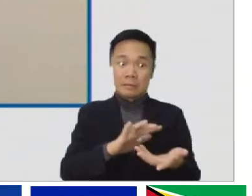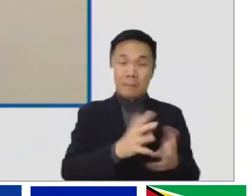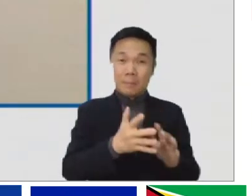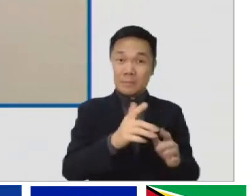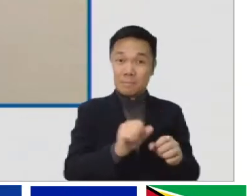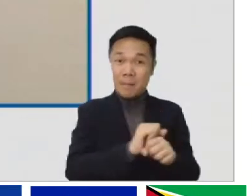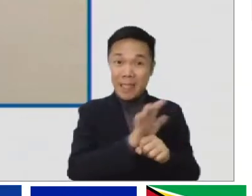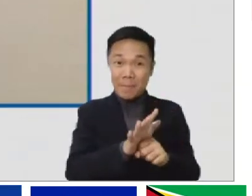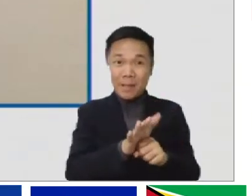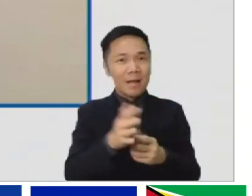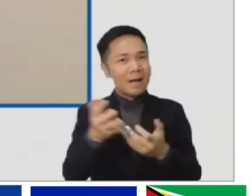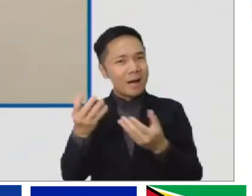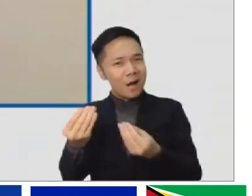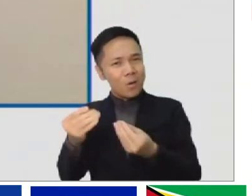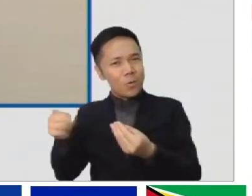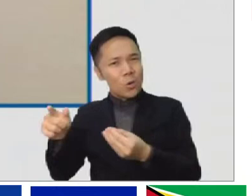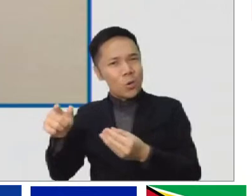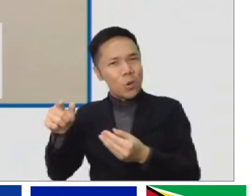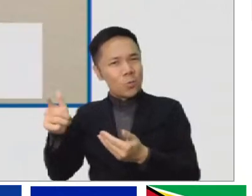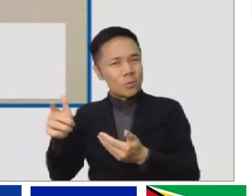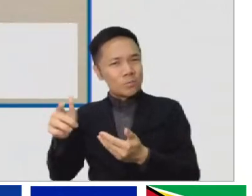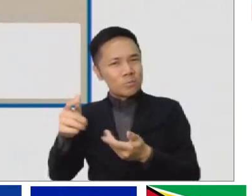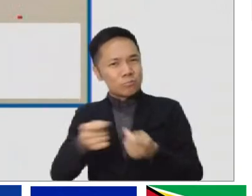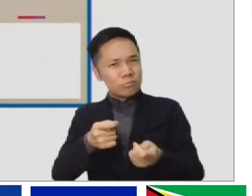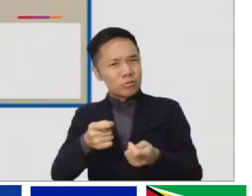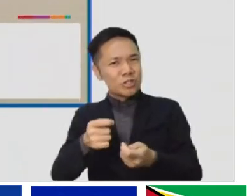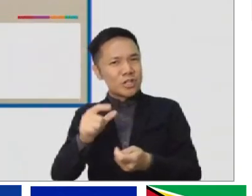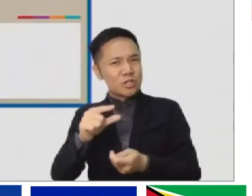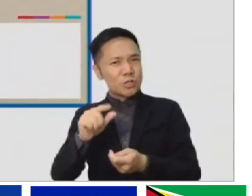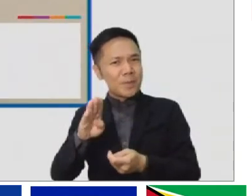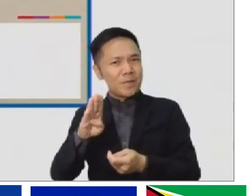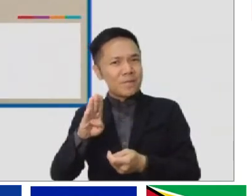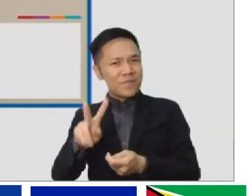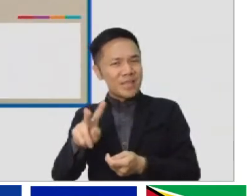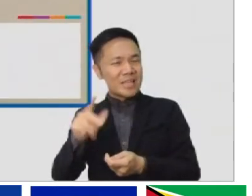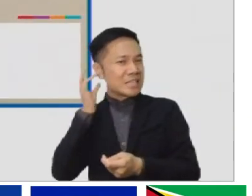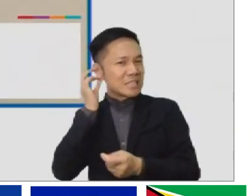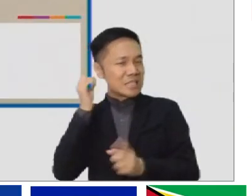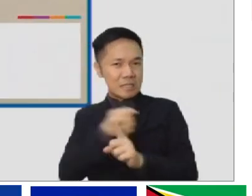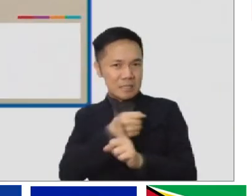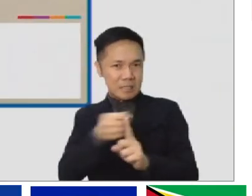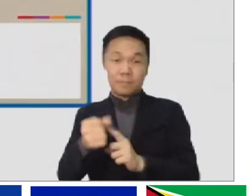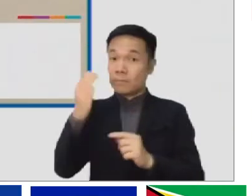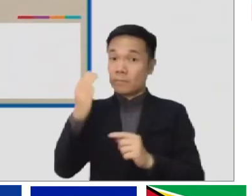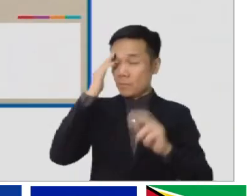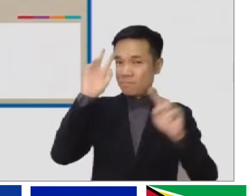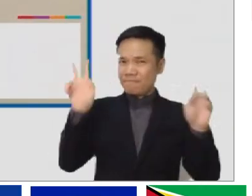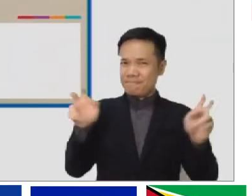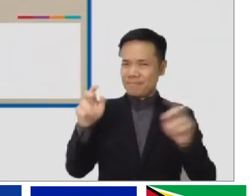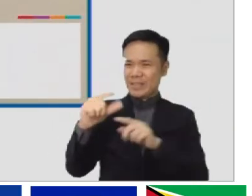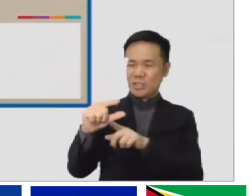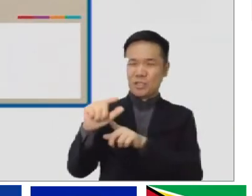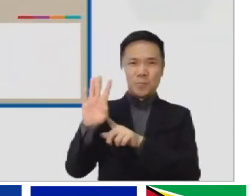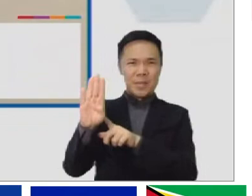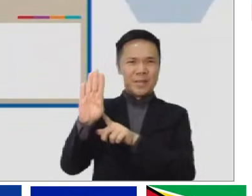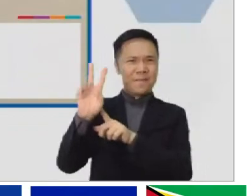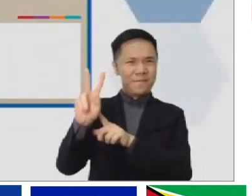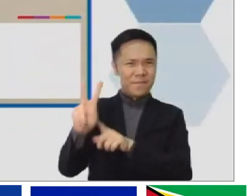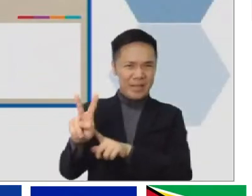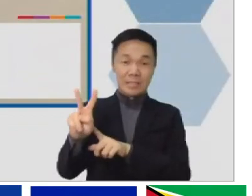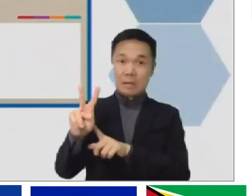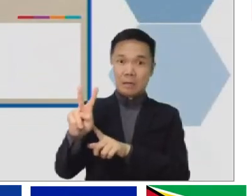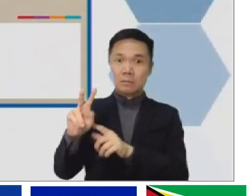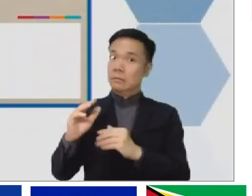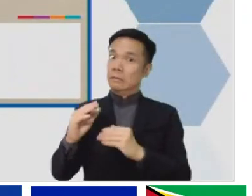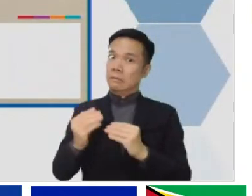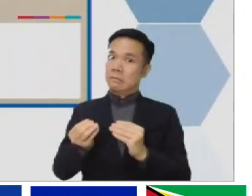much for the question. As we all know, the gender-based violence is exacerbated by persons being under